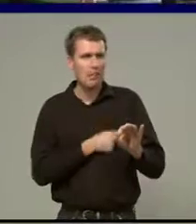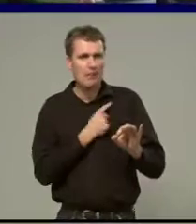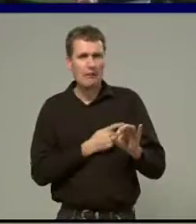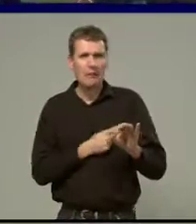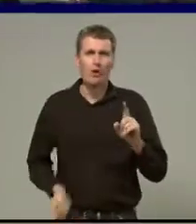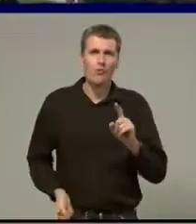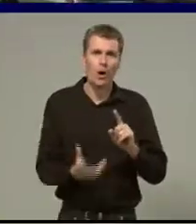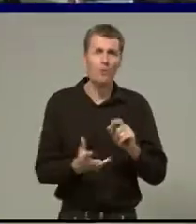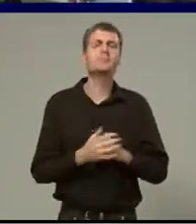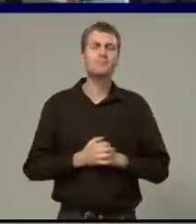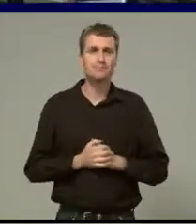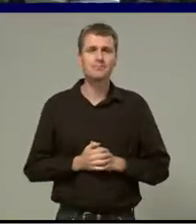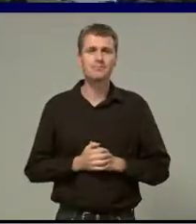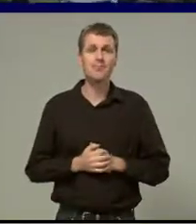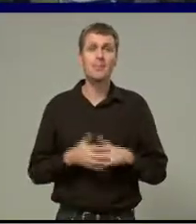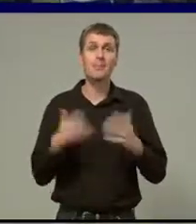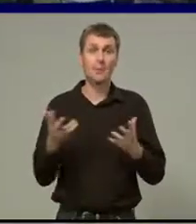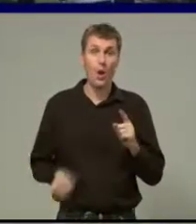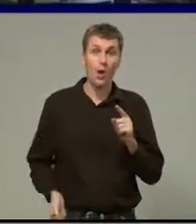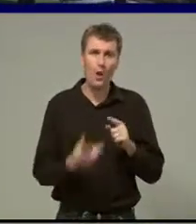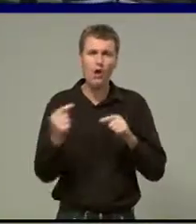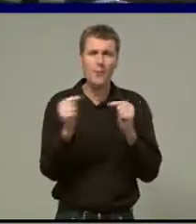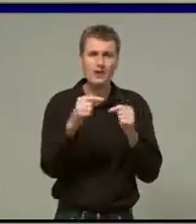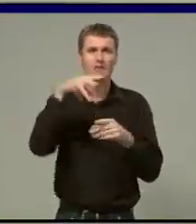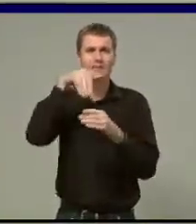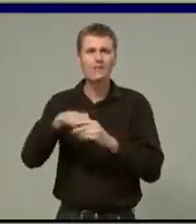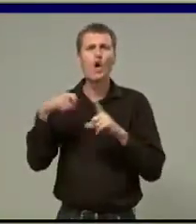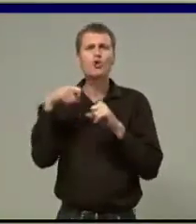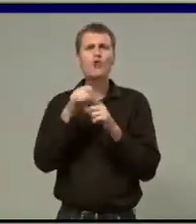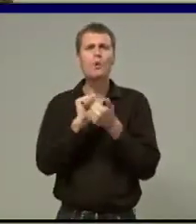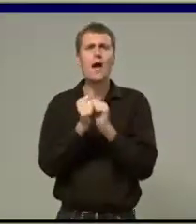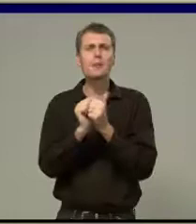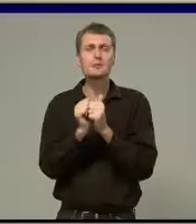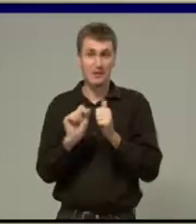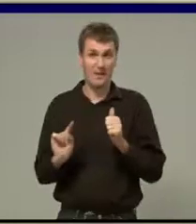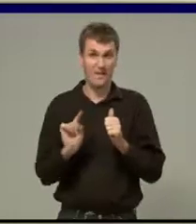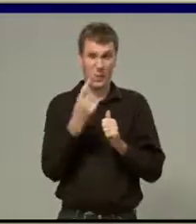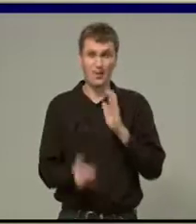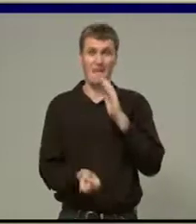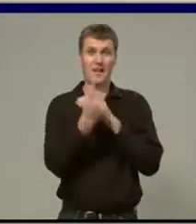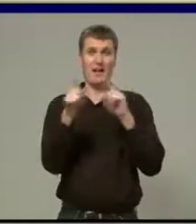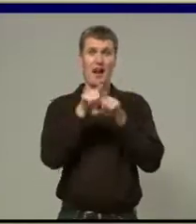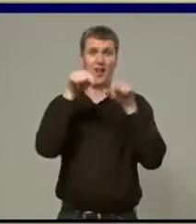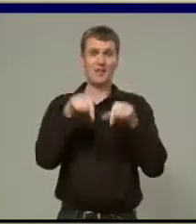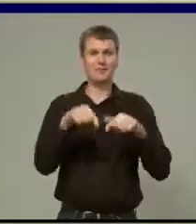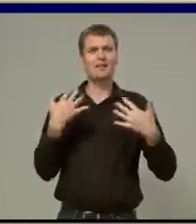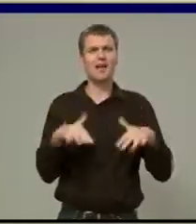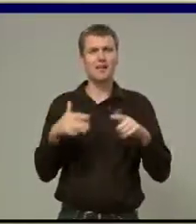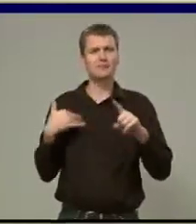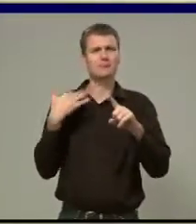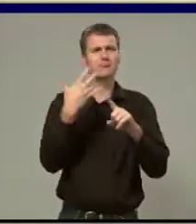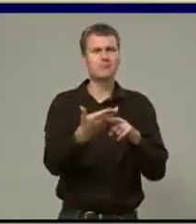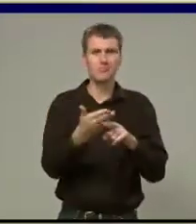green. The Lawn Bowls competition is all part of the Koru Games, the first event of its kind in Canterbury. It's modelled on a